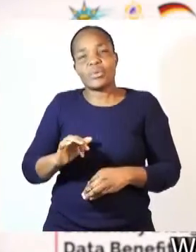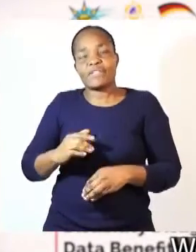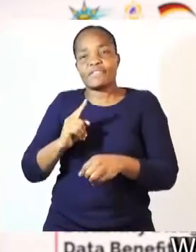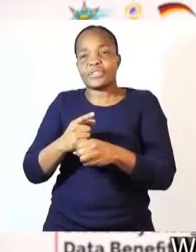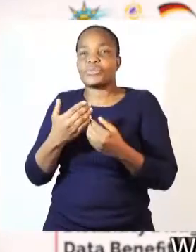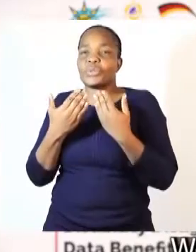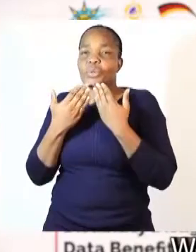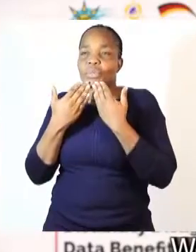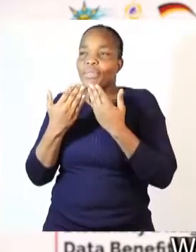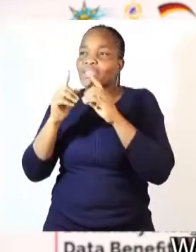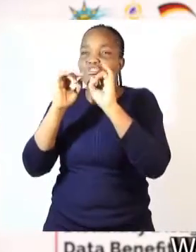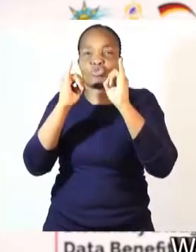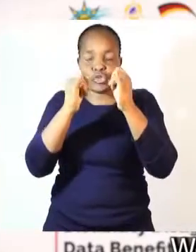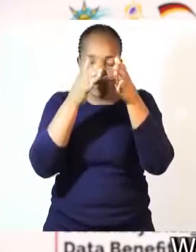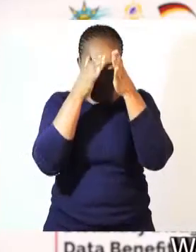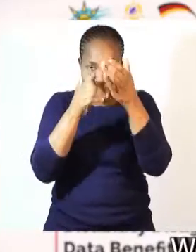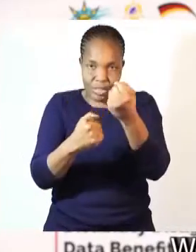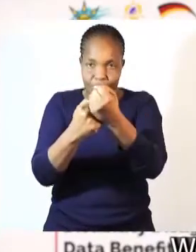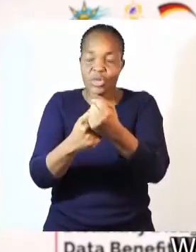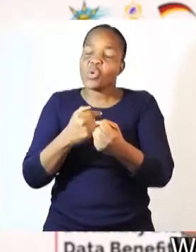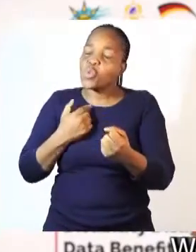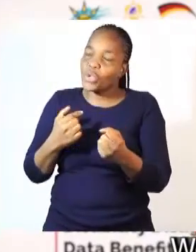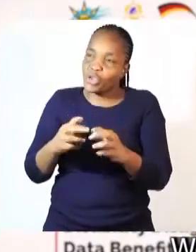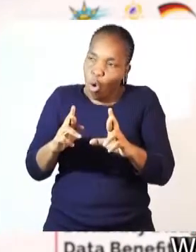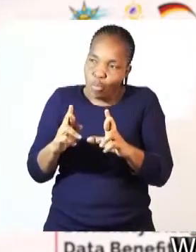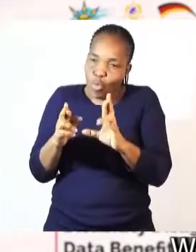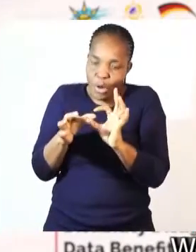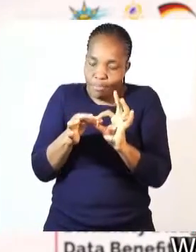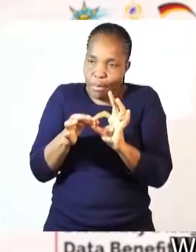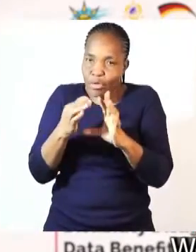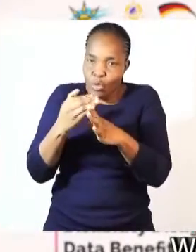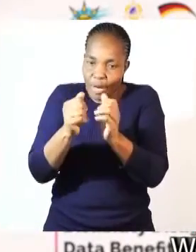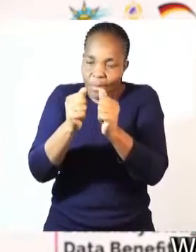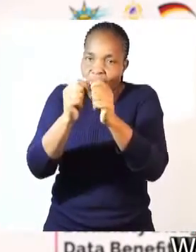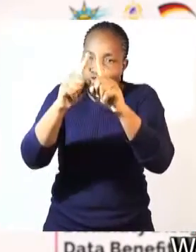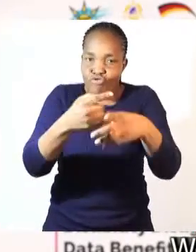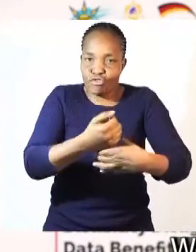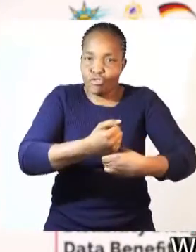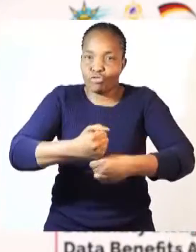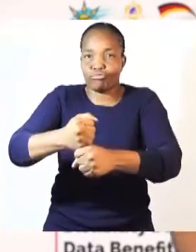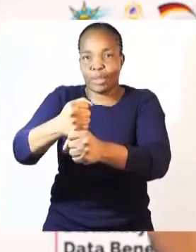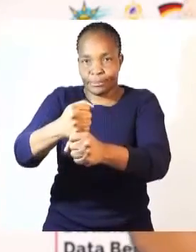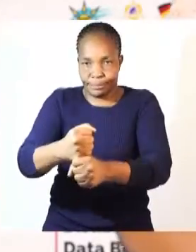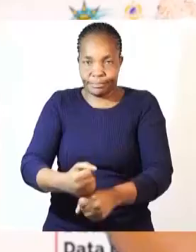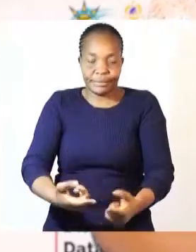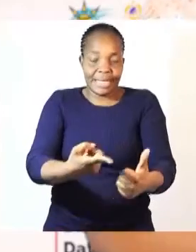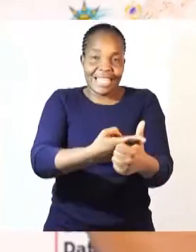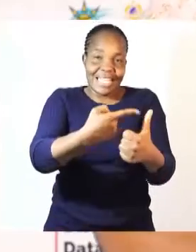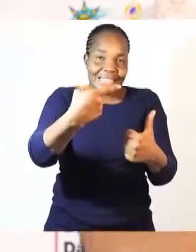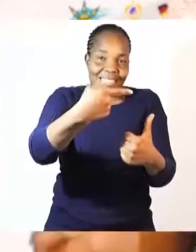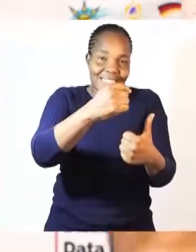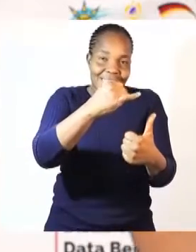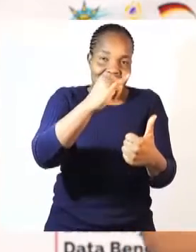appreciate for their commitment, and we are looking forward to engage on more projects to come. Not only the GIZ, but we